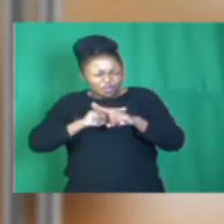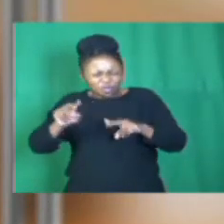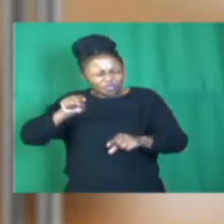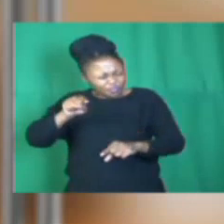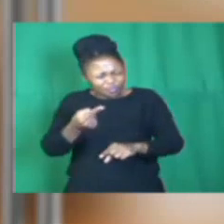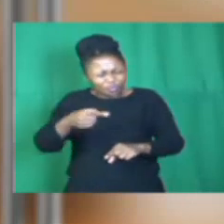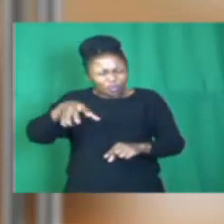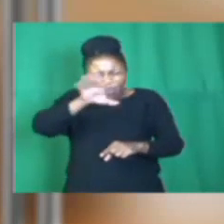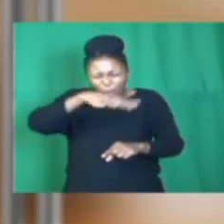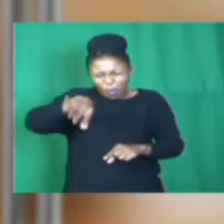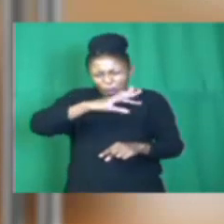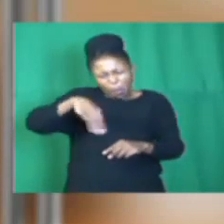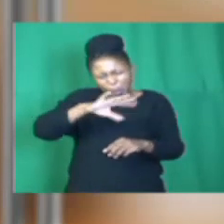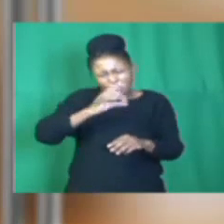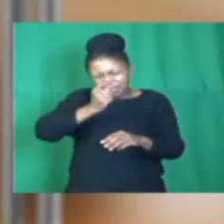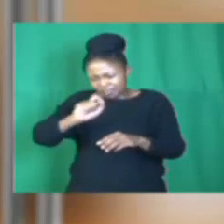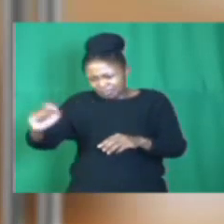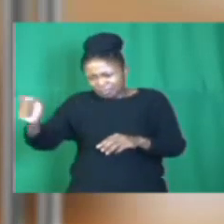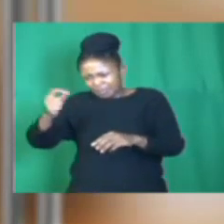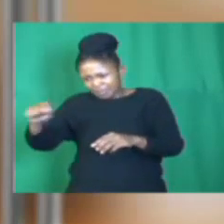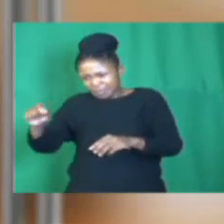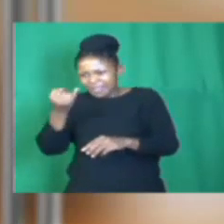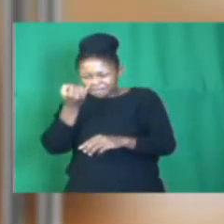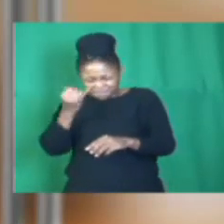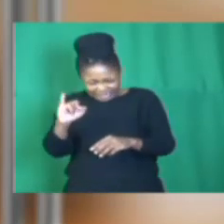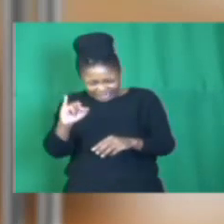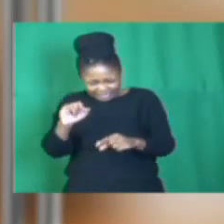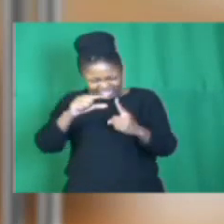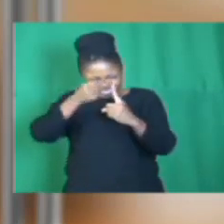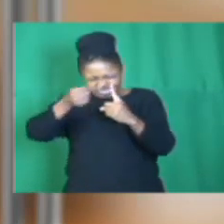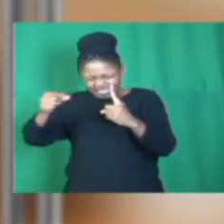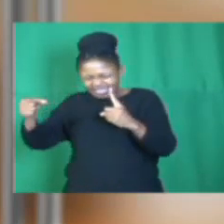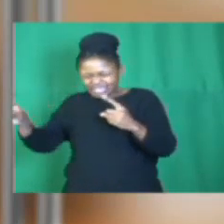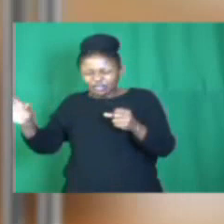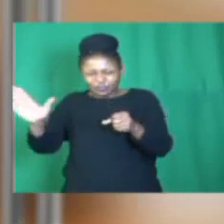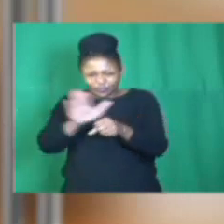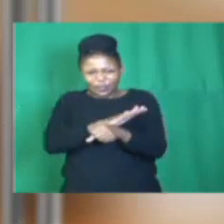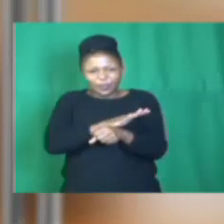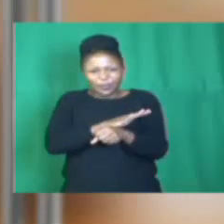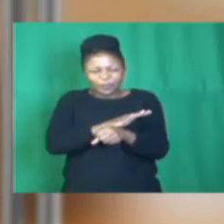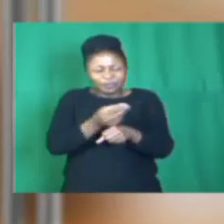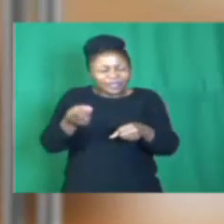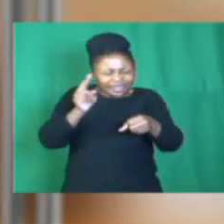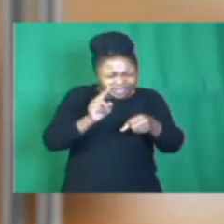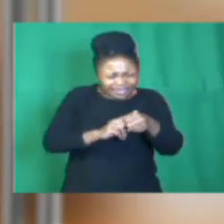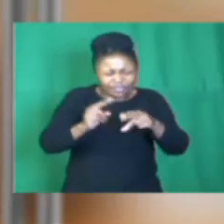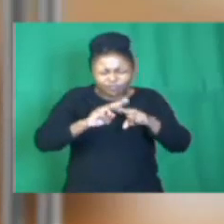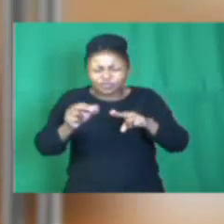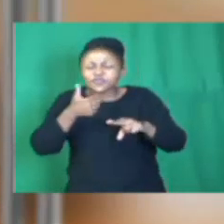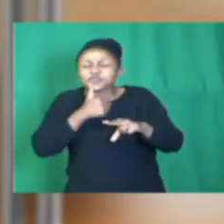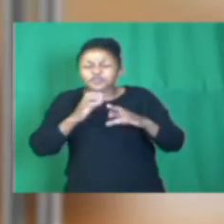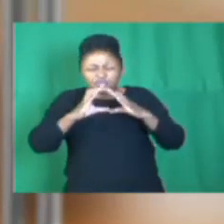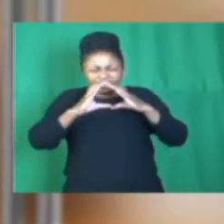a full stop if it is not a complete sentence. And don't use a capital letter if it is not